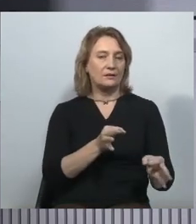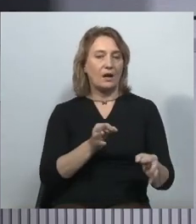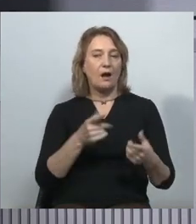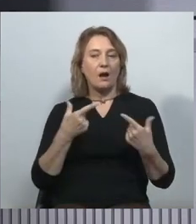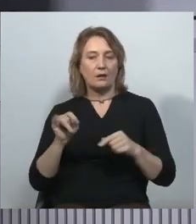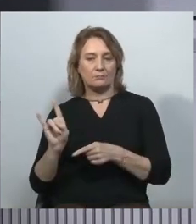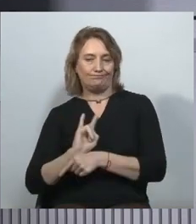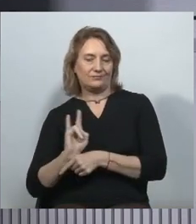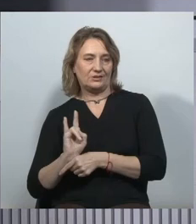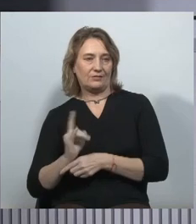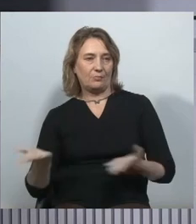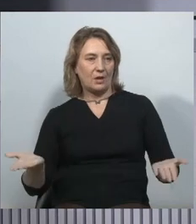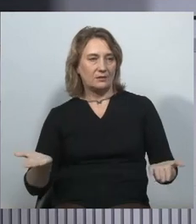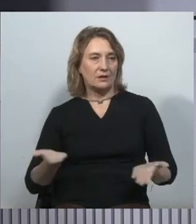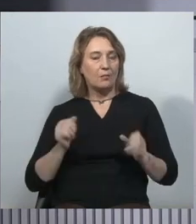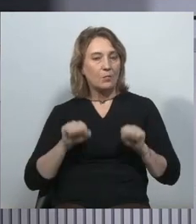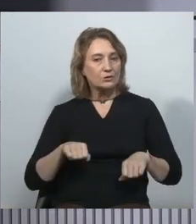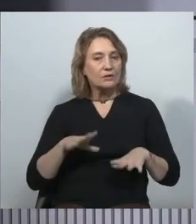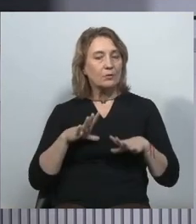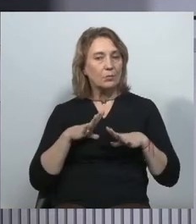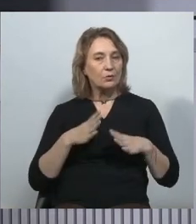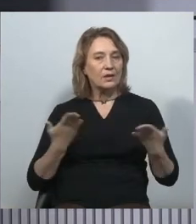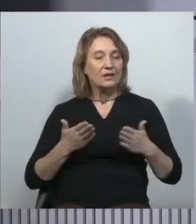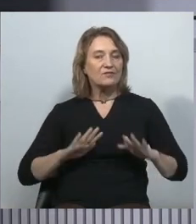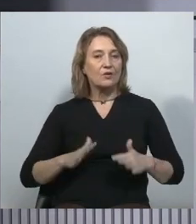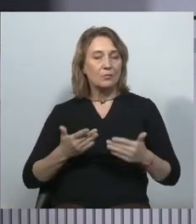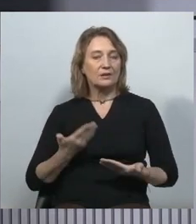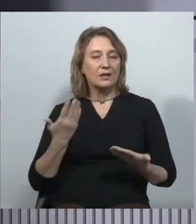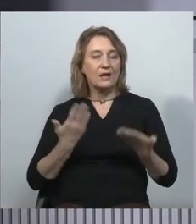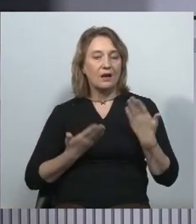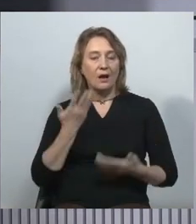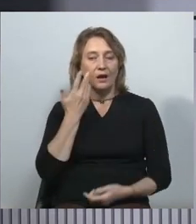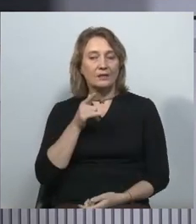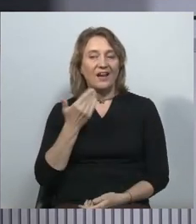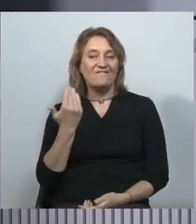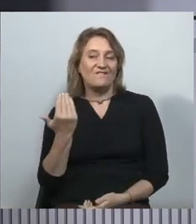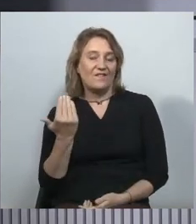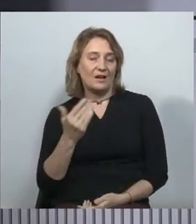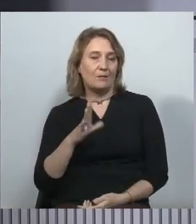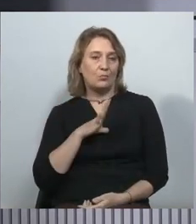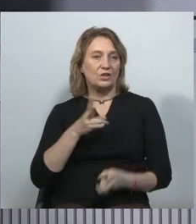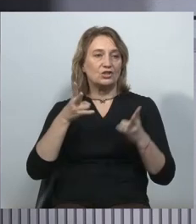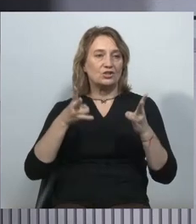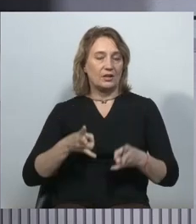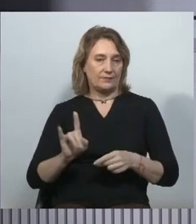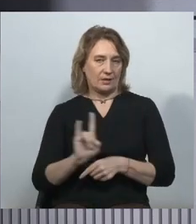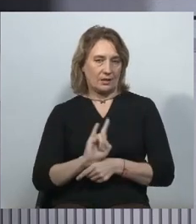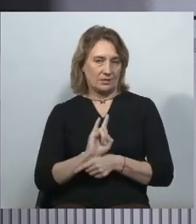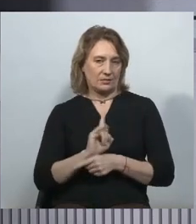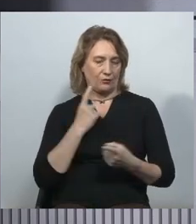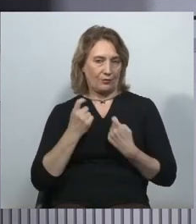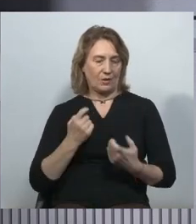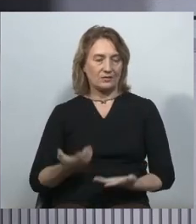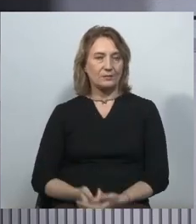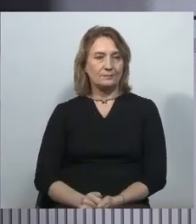What about you? How do you tell the truth from the fake, the truth from the misinformation? Can you